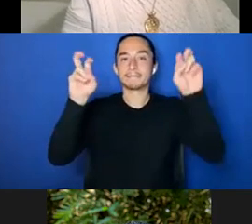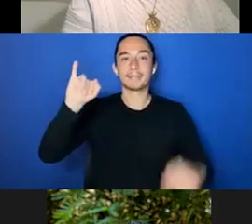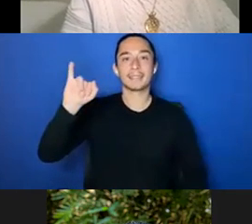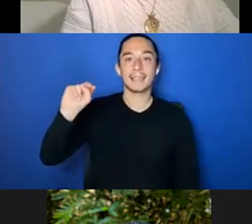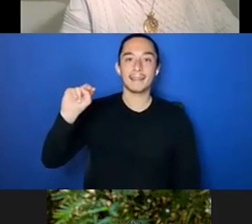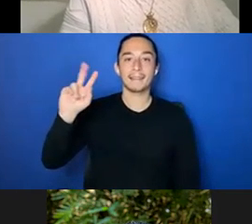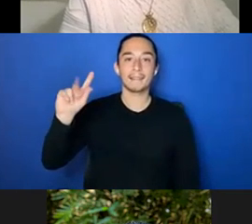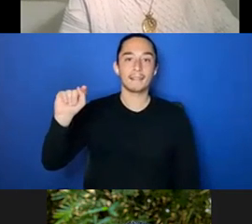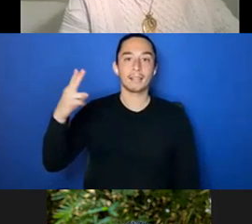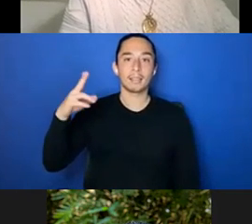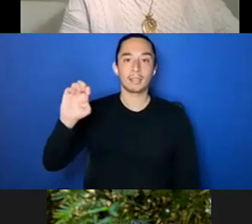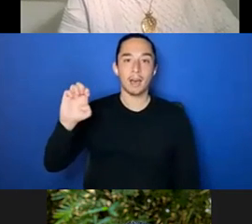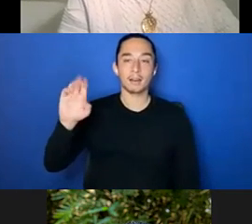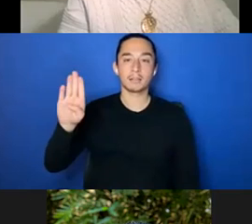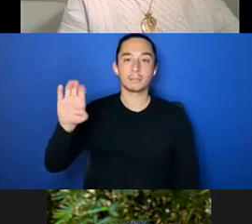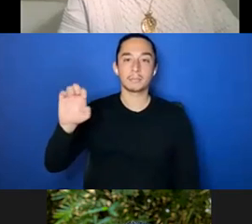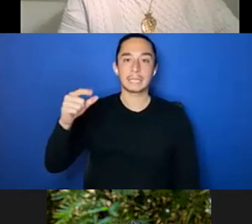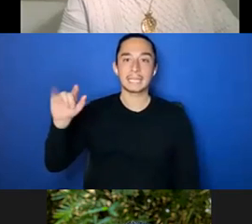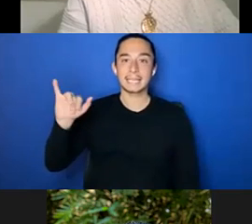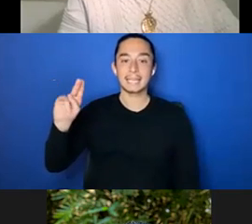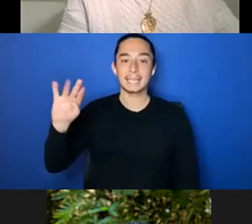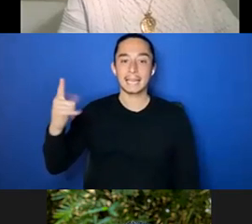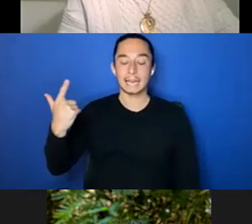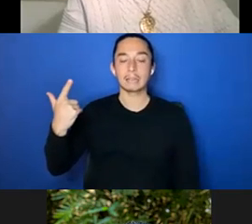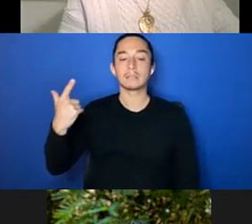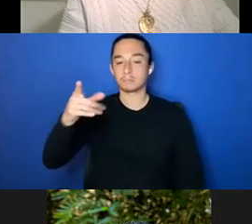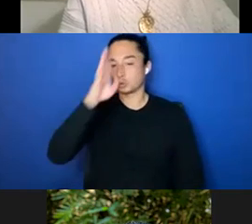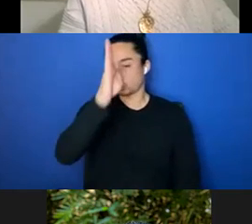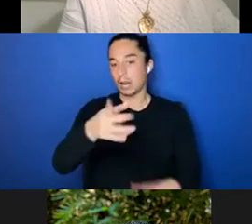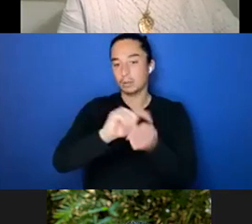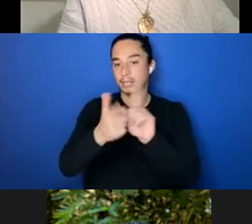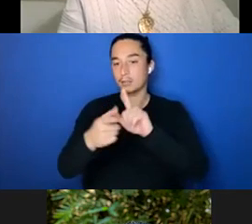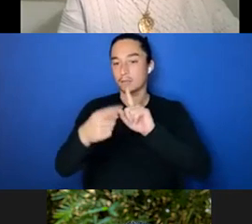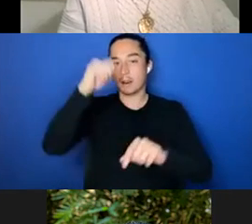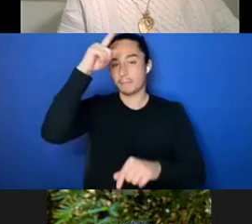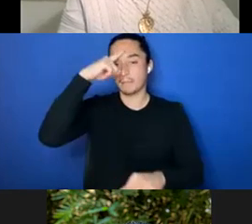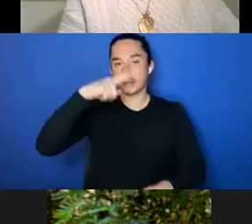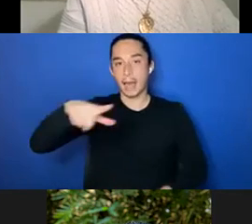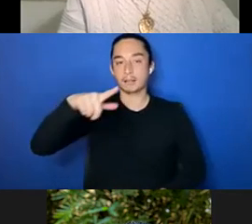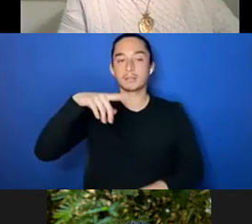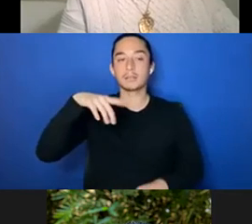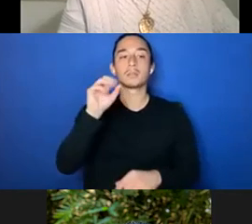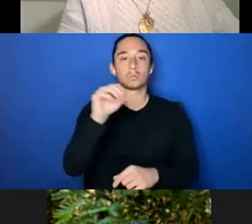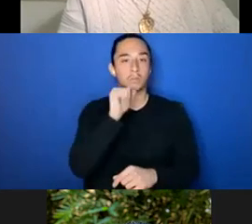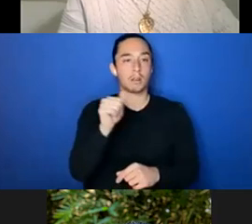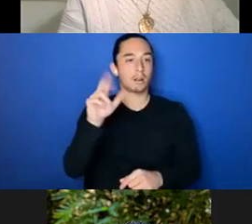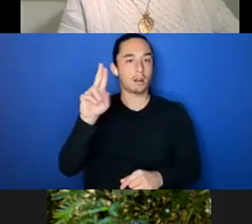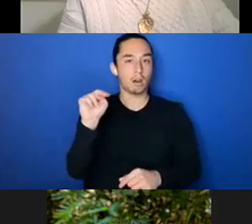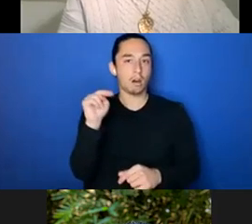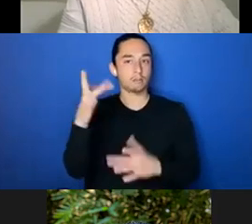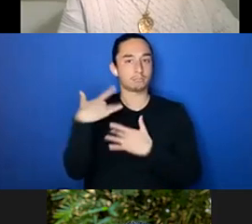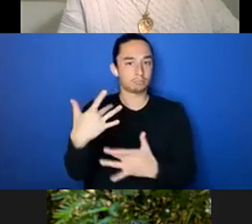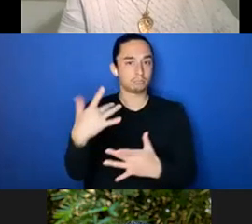direct translation from the Latin. So it is not unusual for a student to have